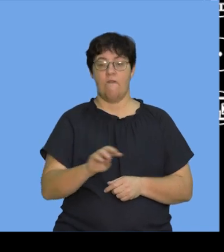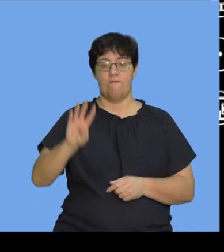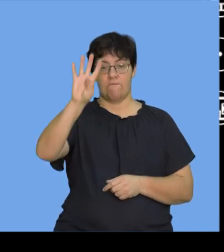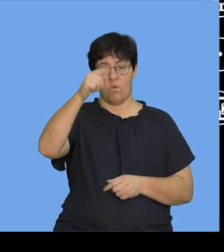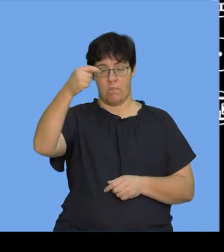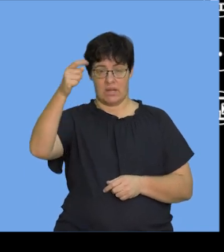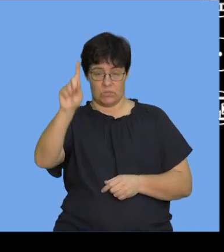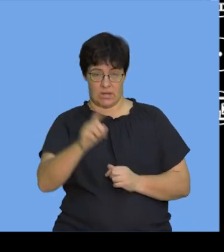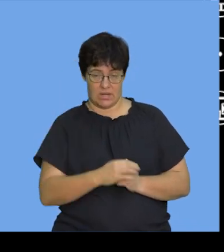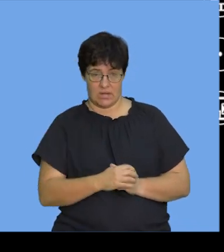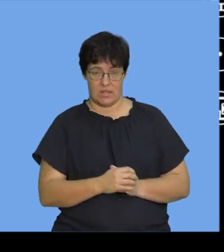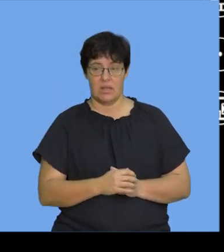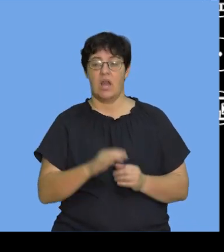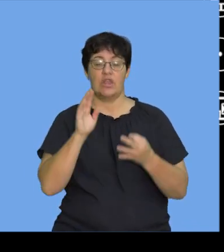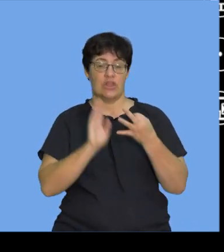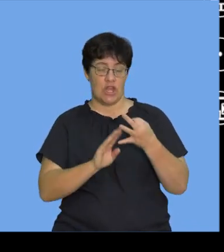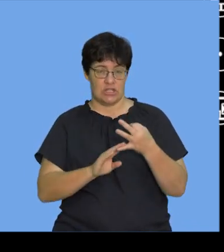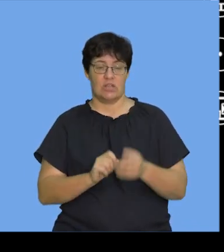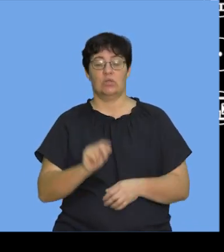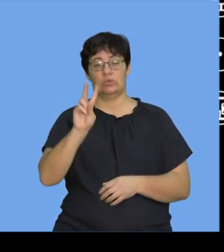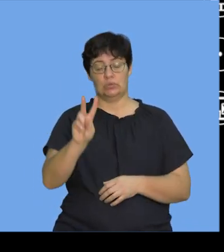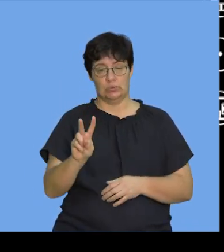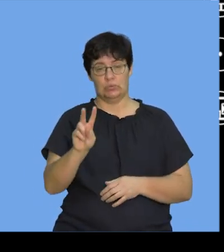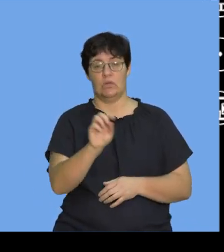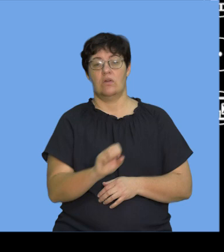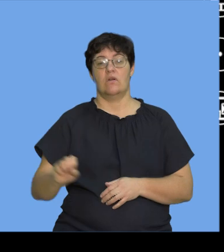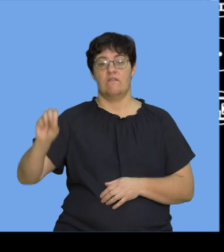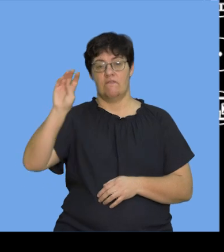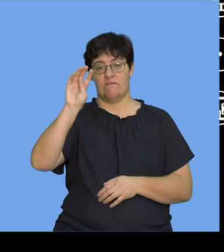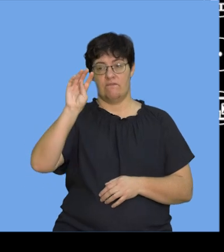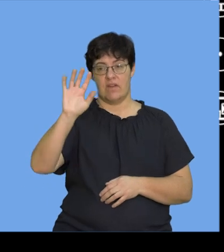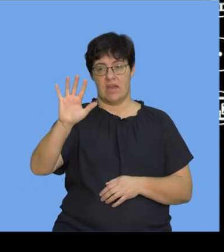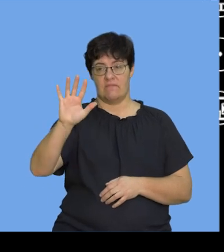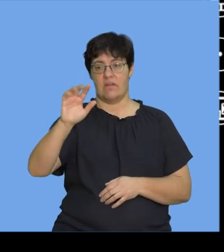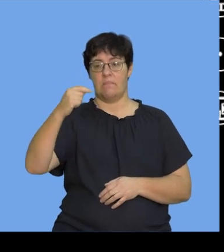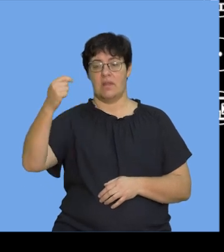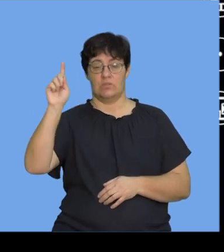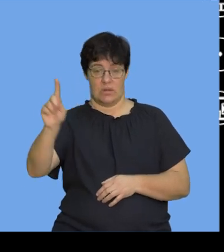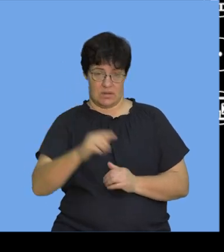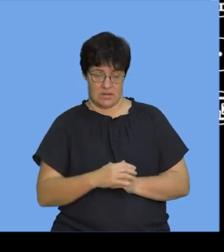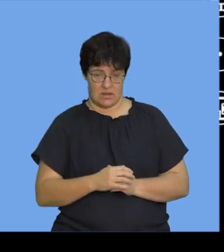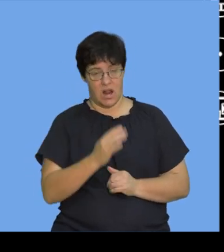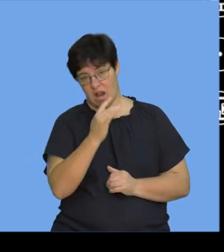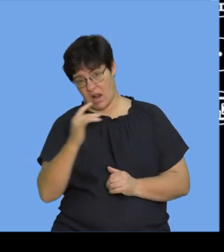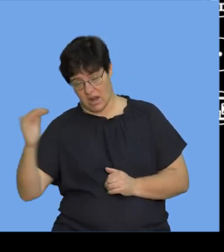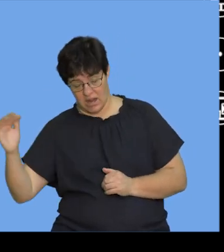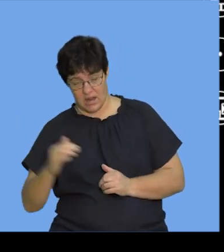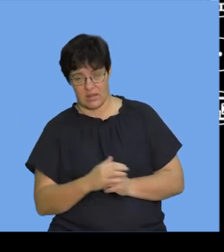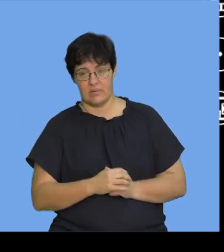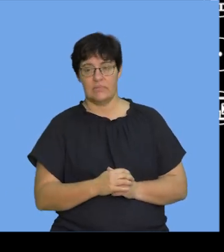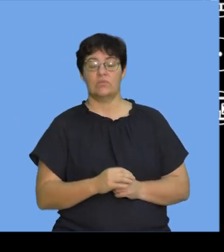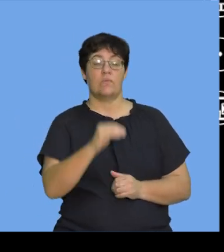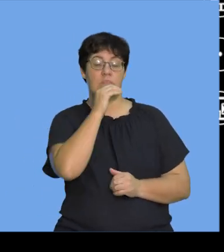minus 1. The third term will be 2 to the exponent of 5 minus 1, like that, right? So it